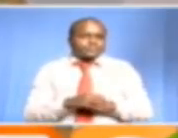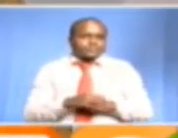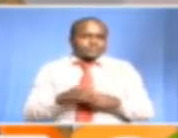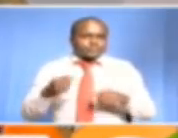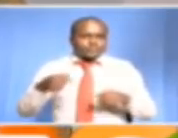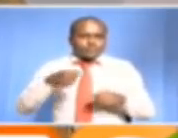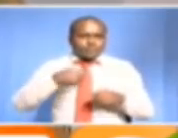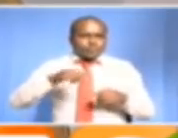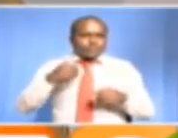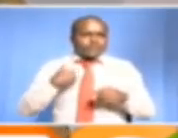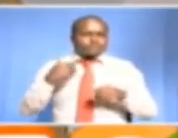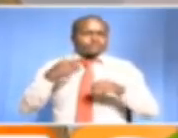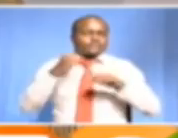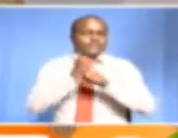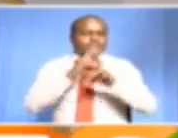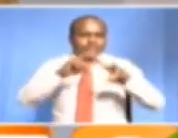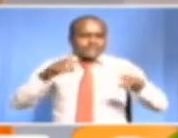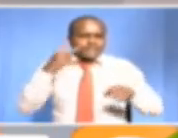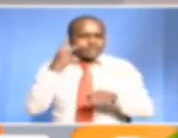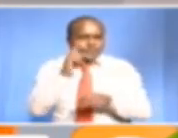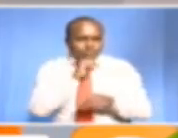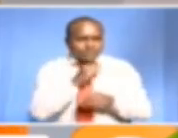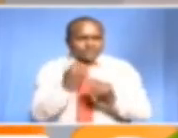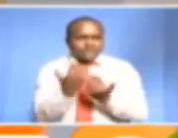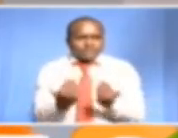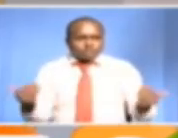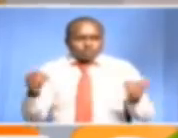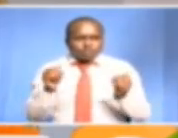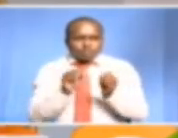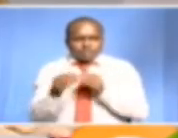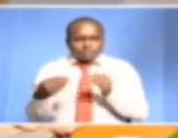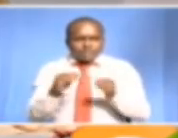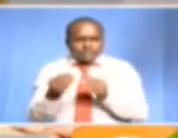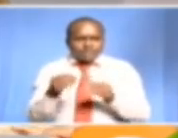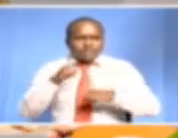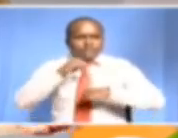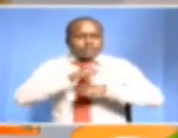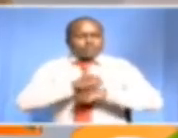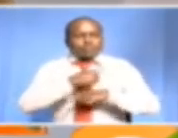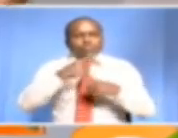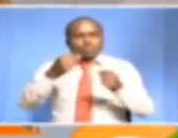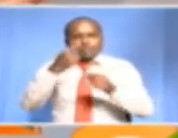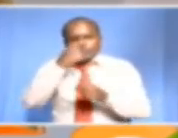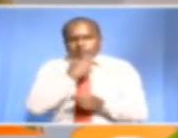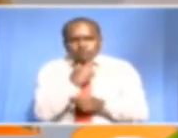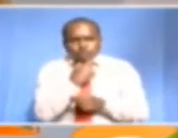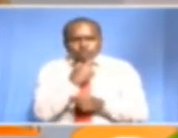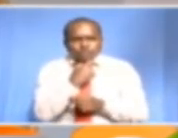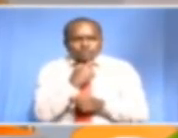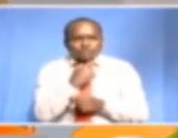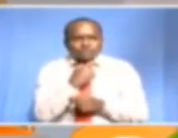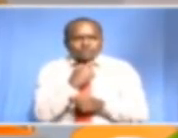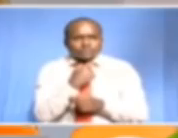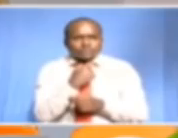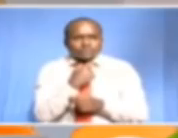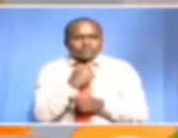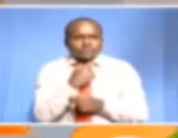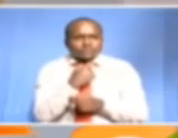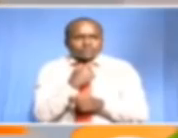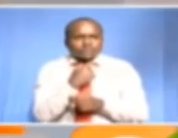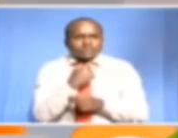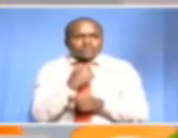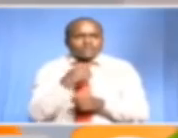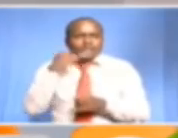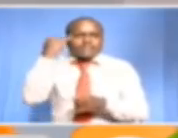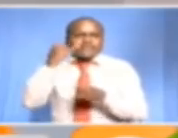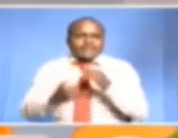have actually found that children with disability, children of school-going age, children with disability are usually the last